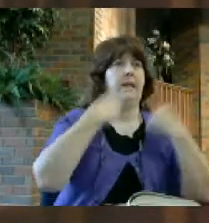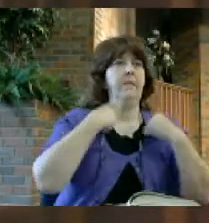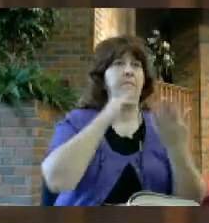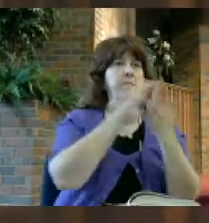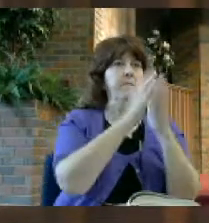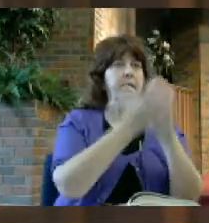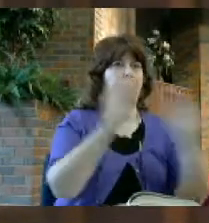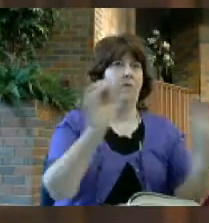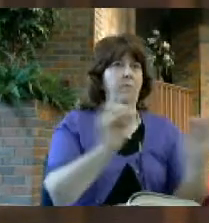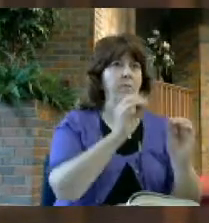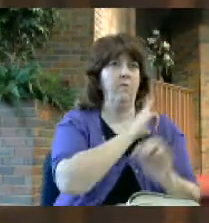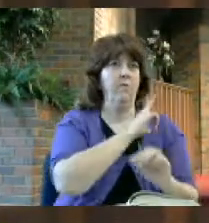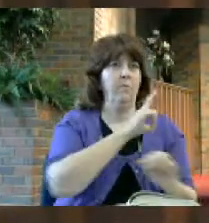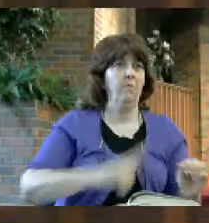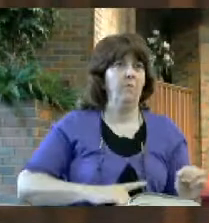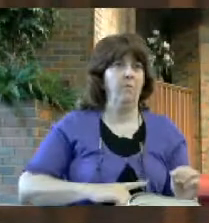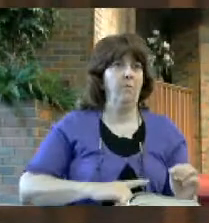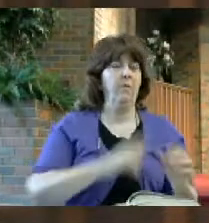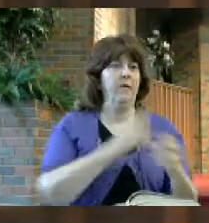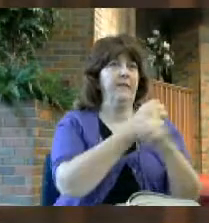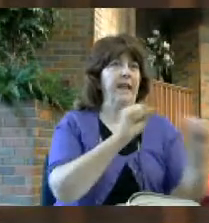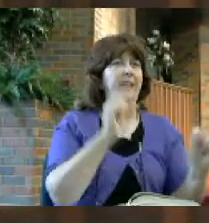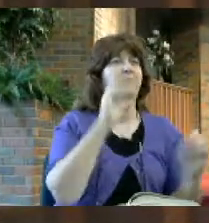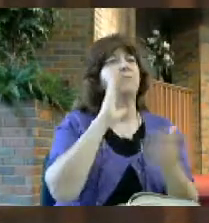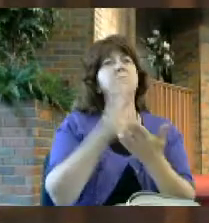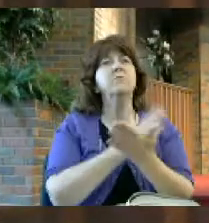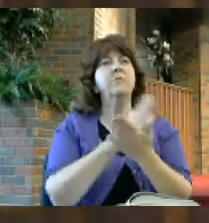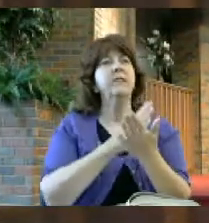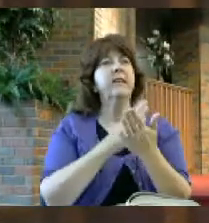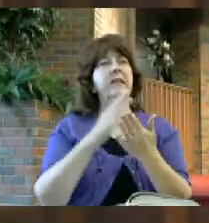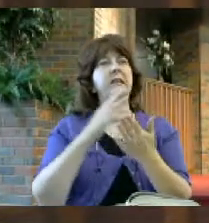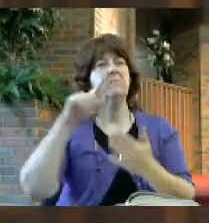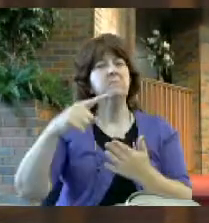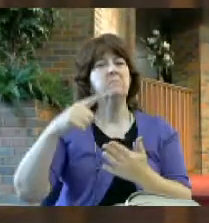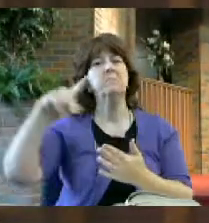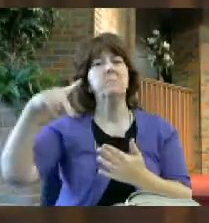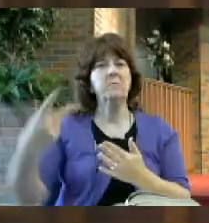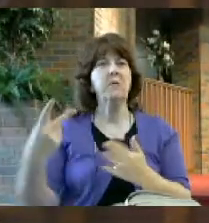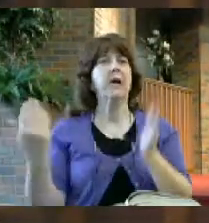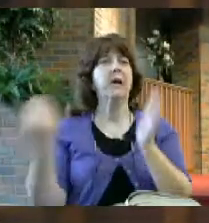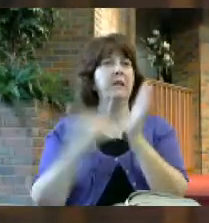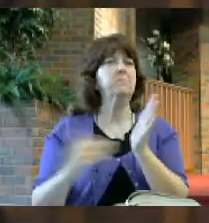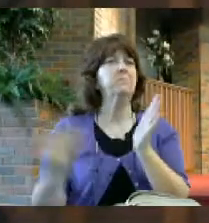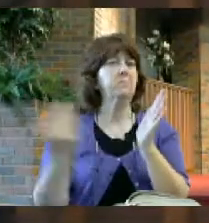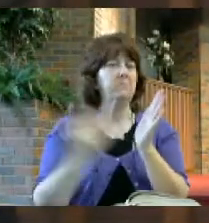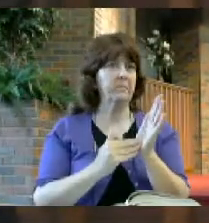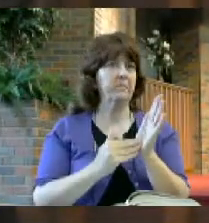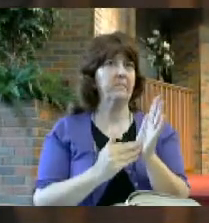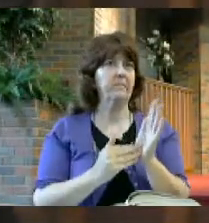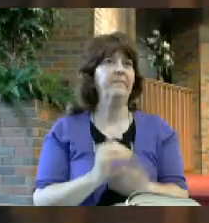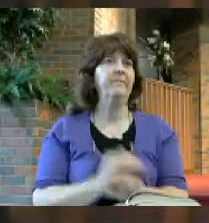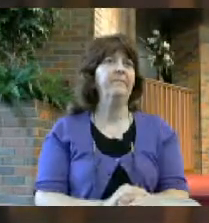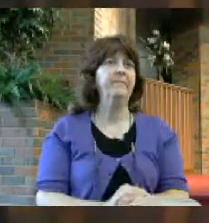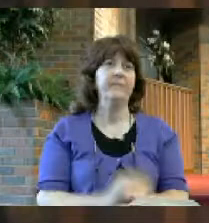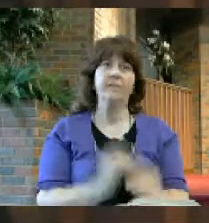"Hide me away, O Lord." And we'll sing that through a couple of times right at the end on the refrain. Let's give it a